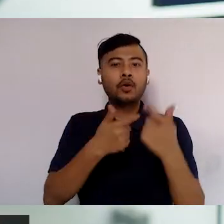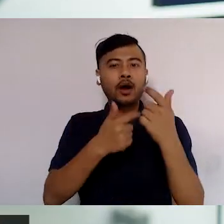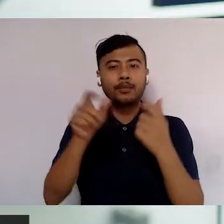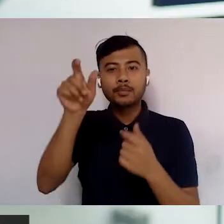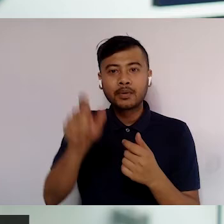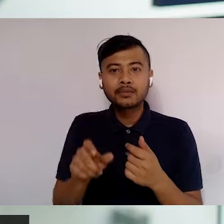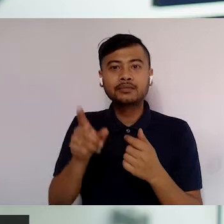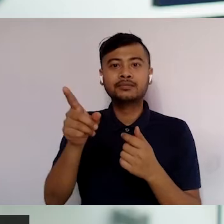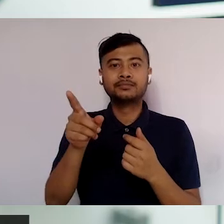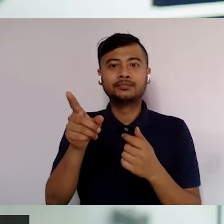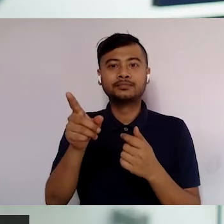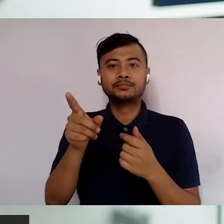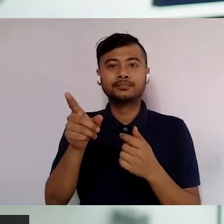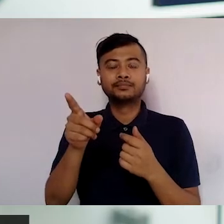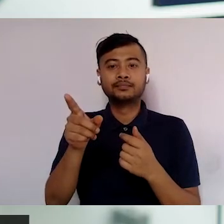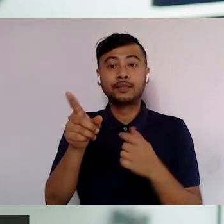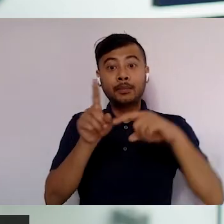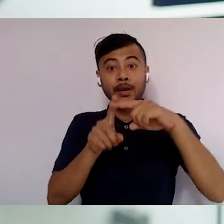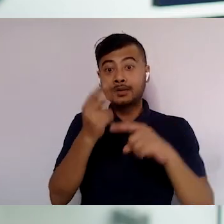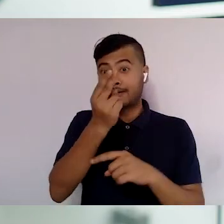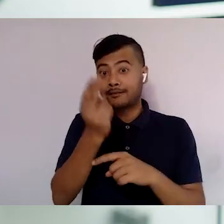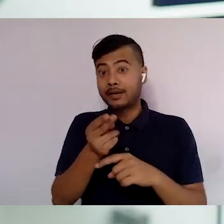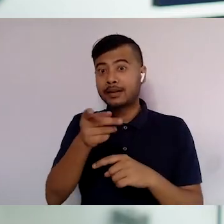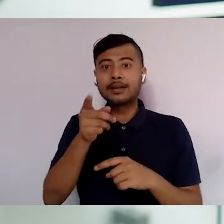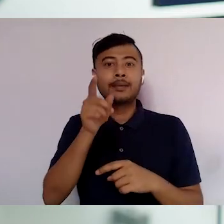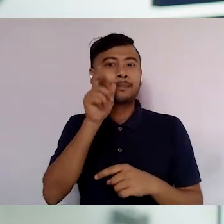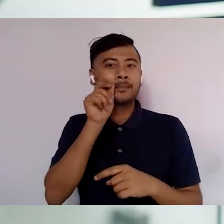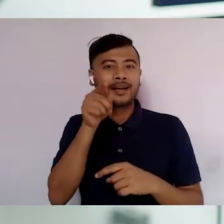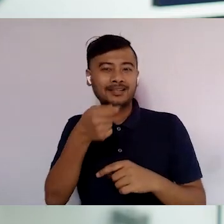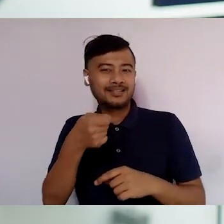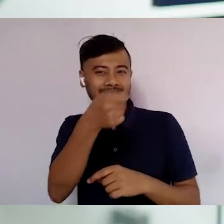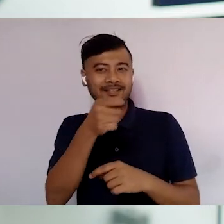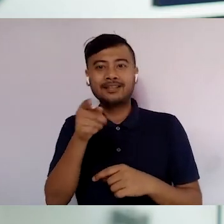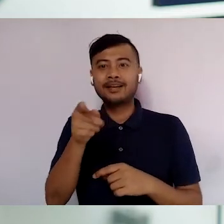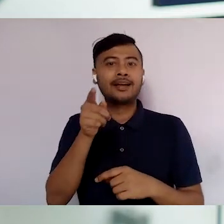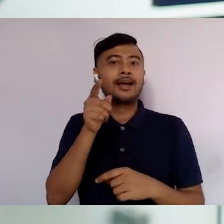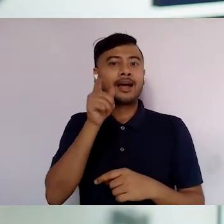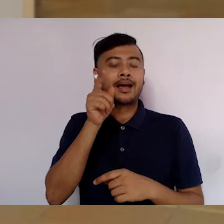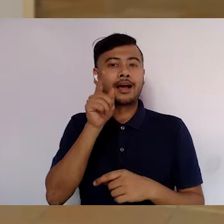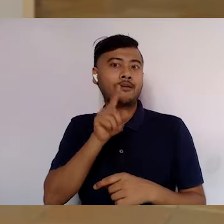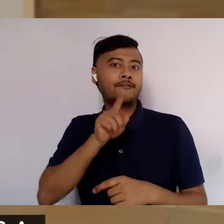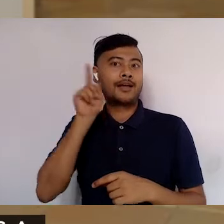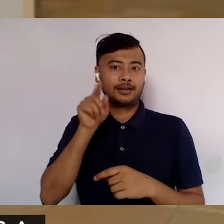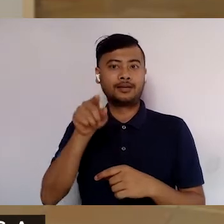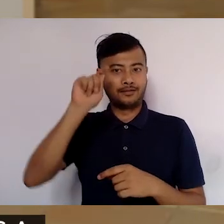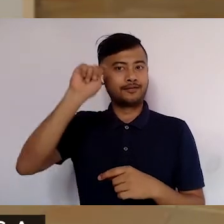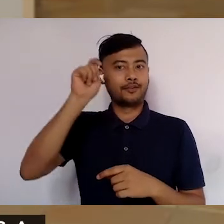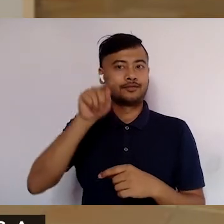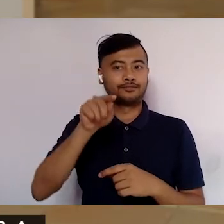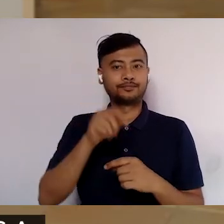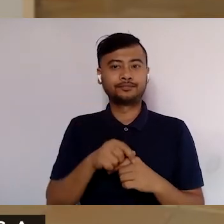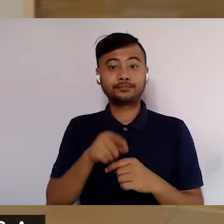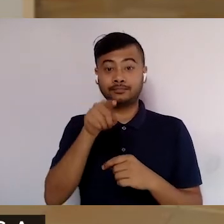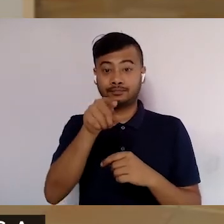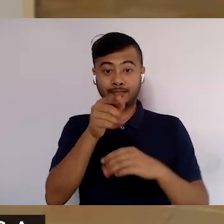is even more interesting is the imagery of a European man in combat with a tiger. This is one of the most